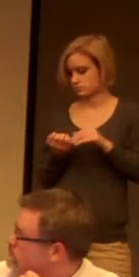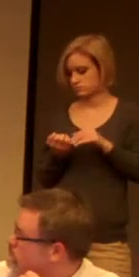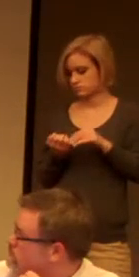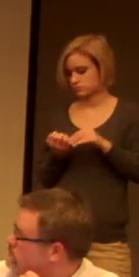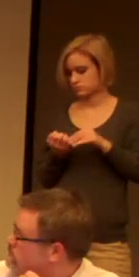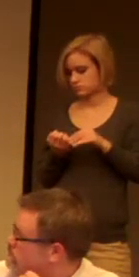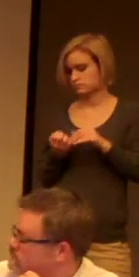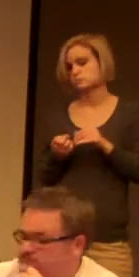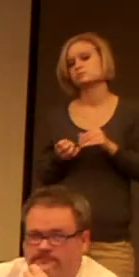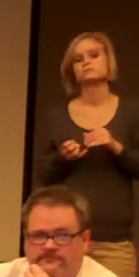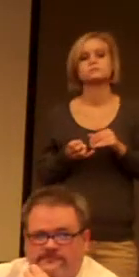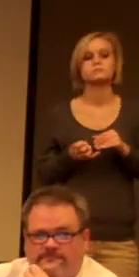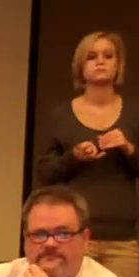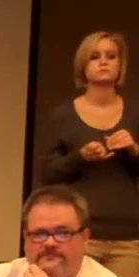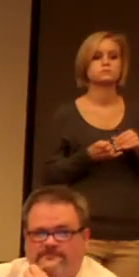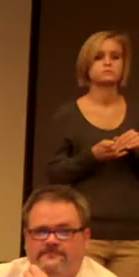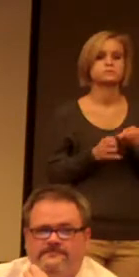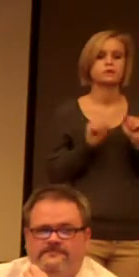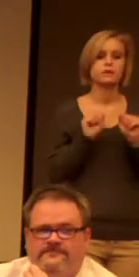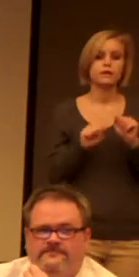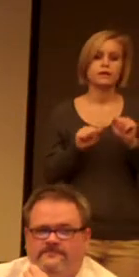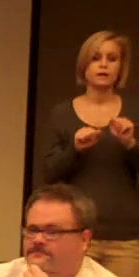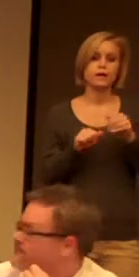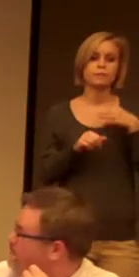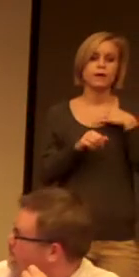am I going to speak? Yeah.